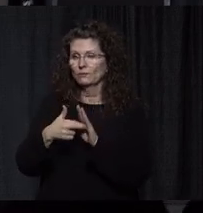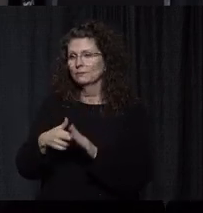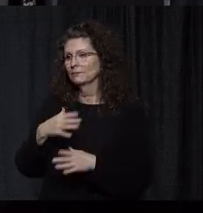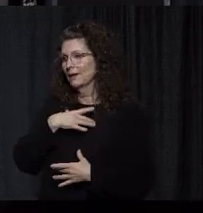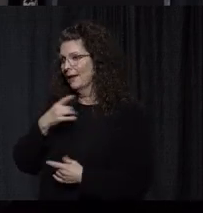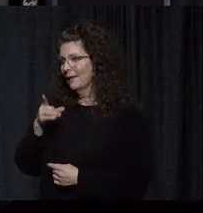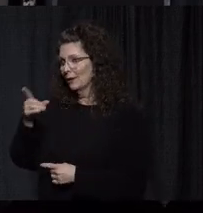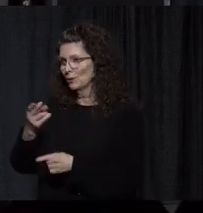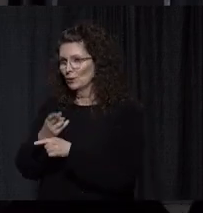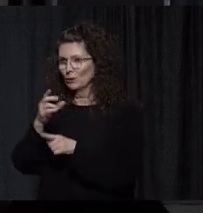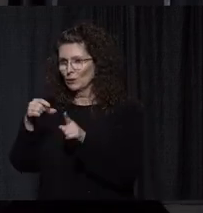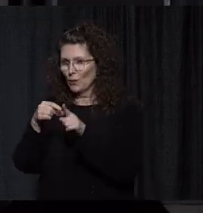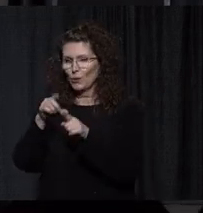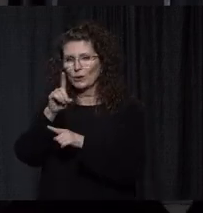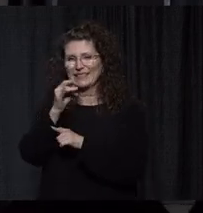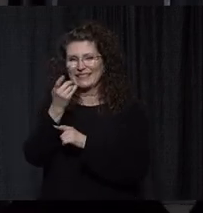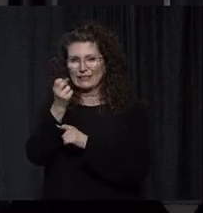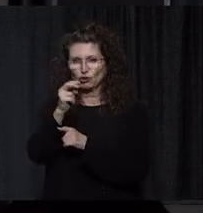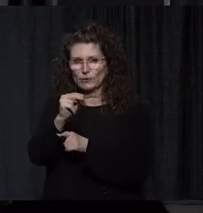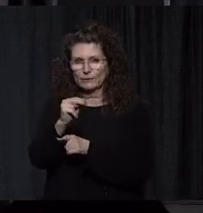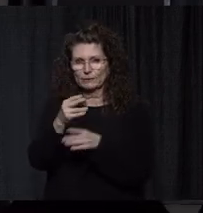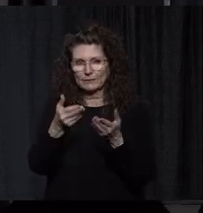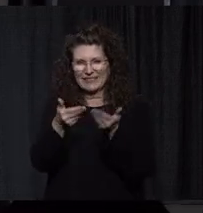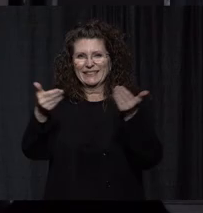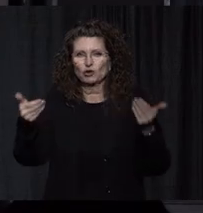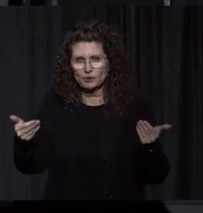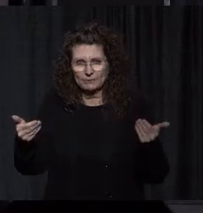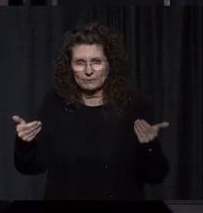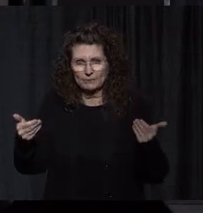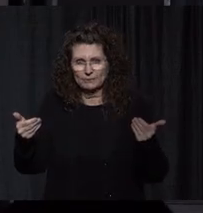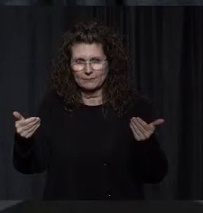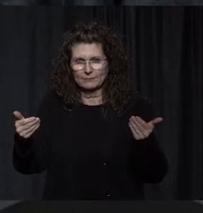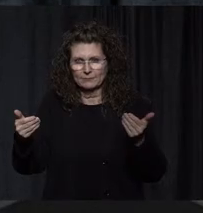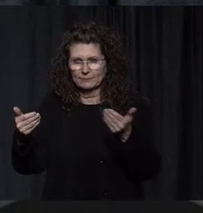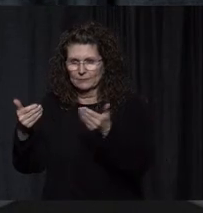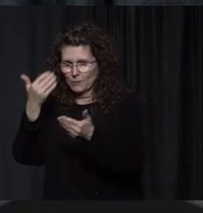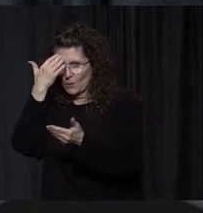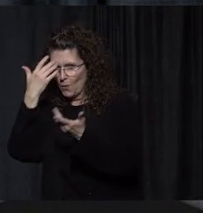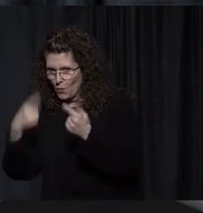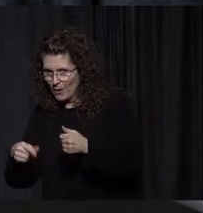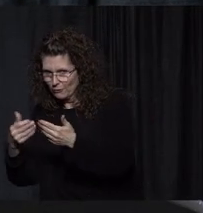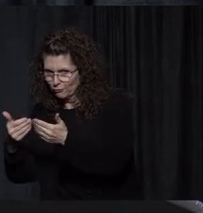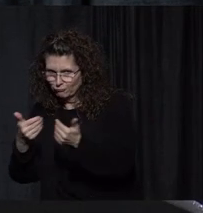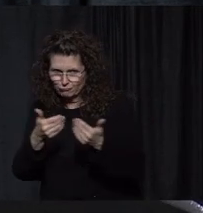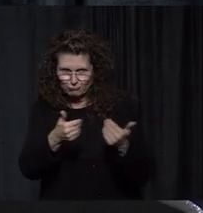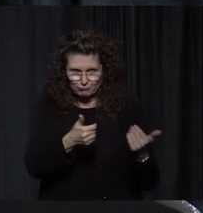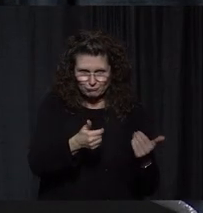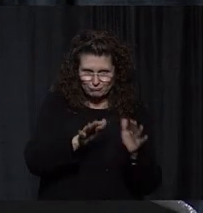the word distinction. Thank you for the question. I like that you use the word distinction.